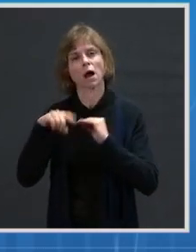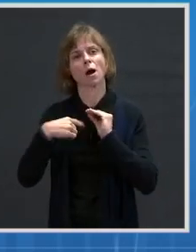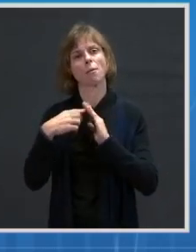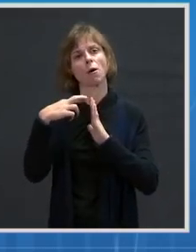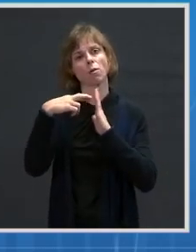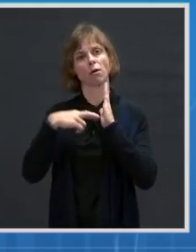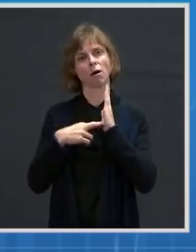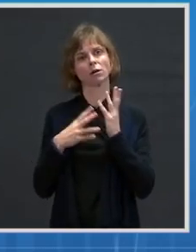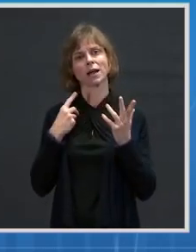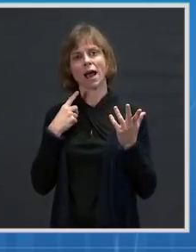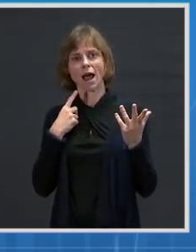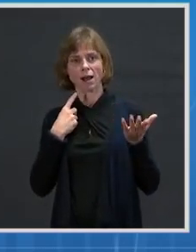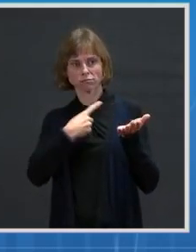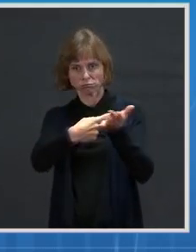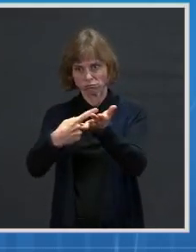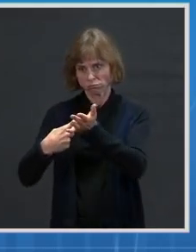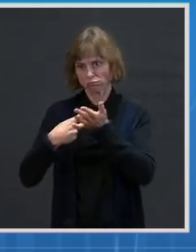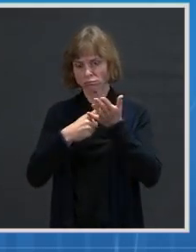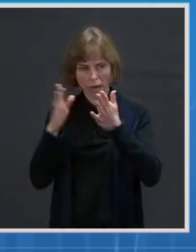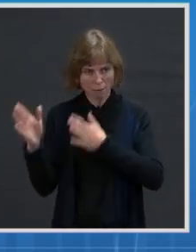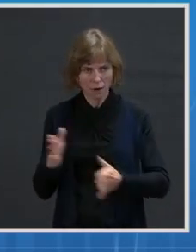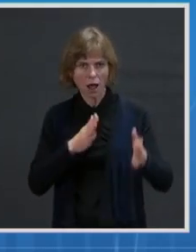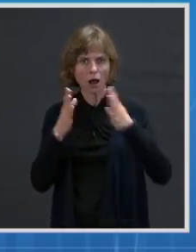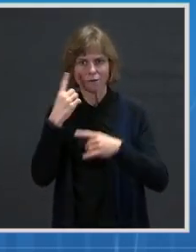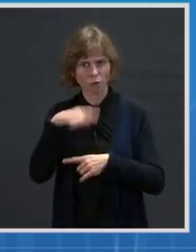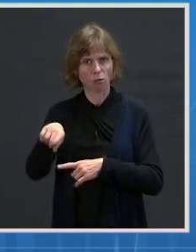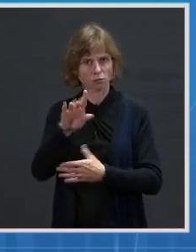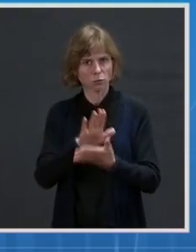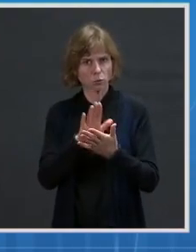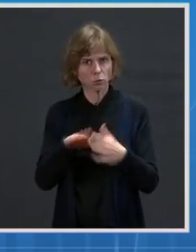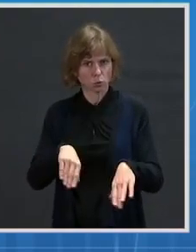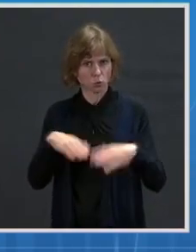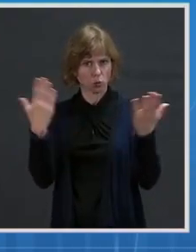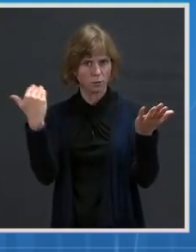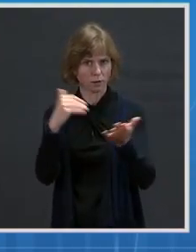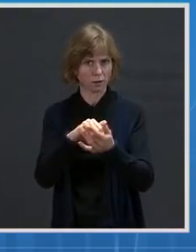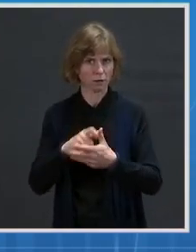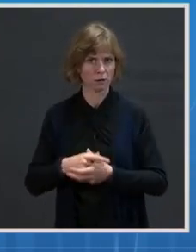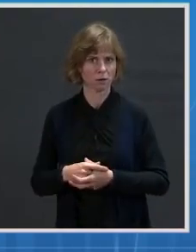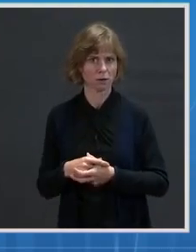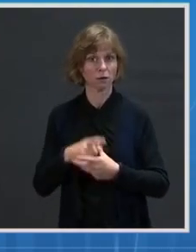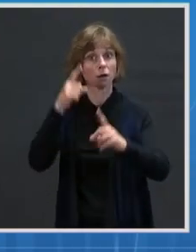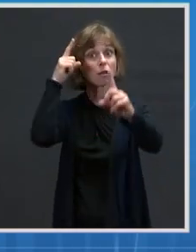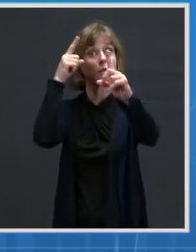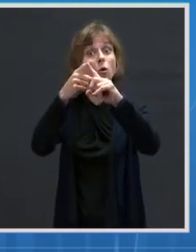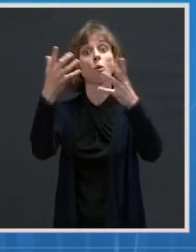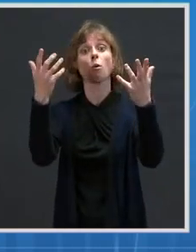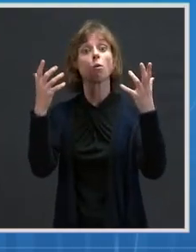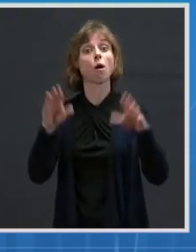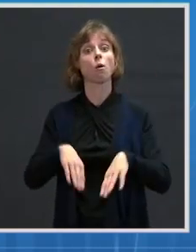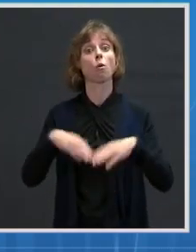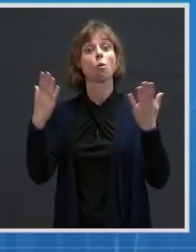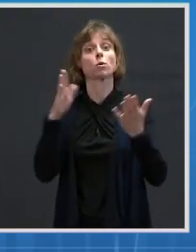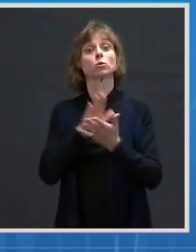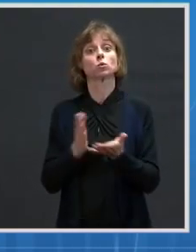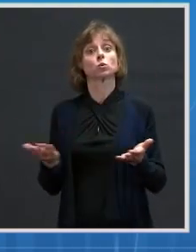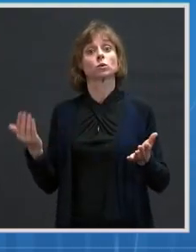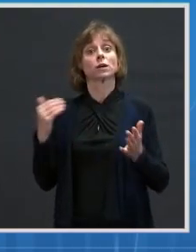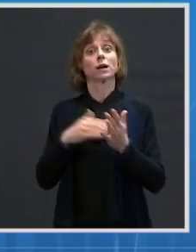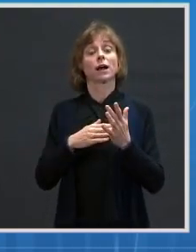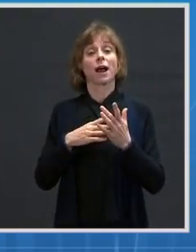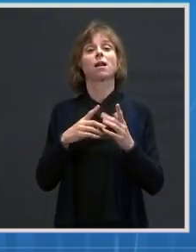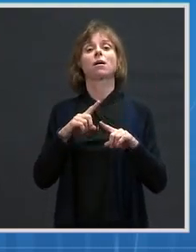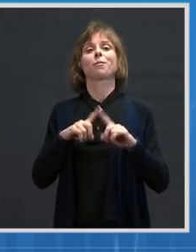ongoing discussions and planning efforts for school reopenings. The goal is to achieve the reopening of schools